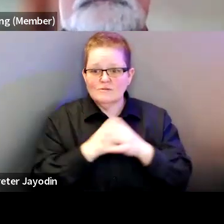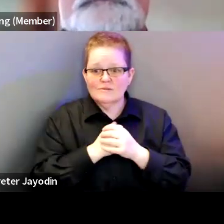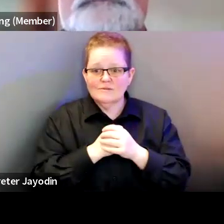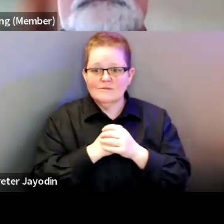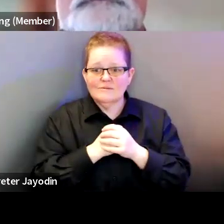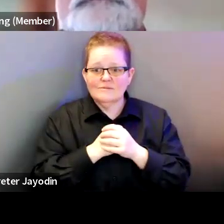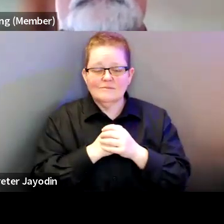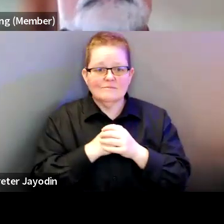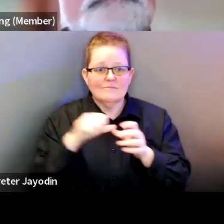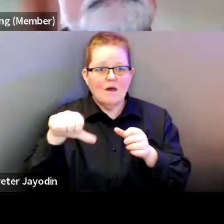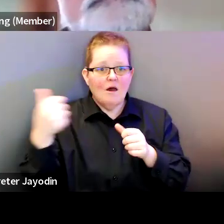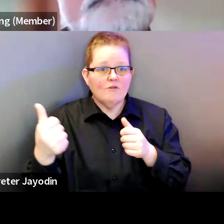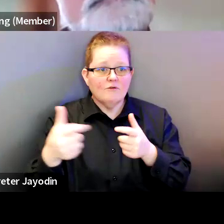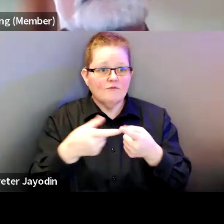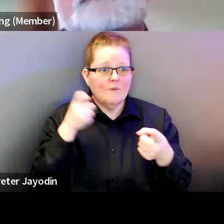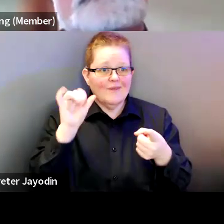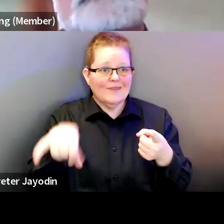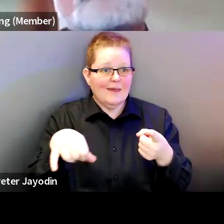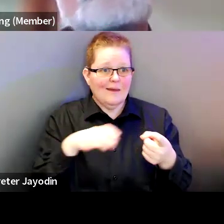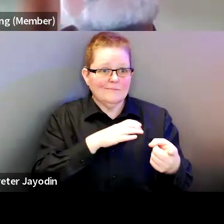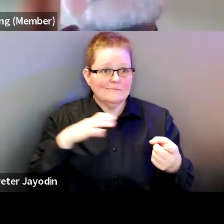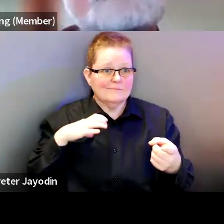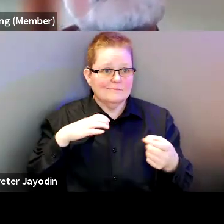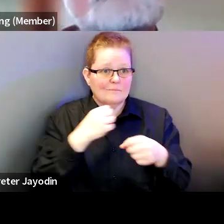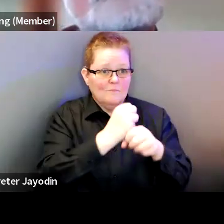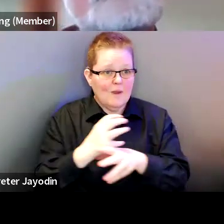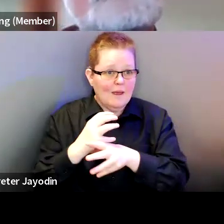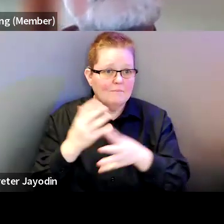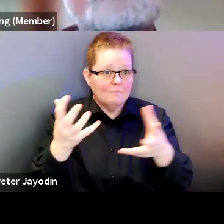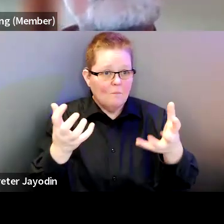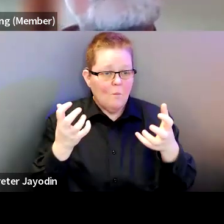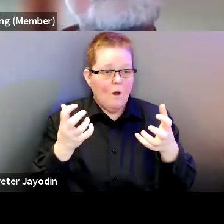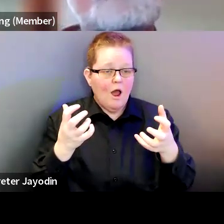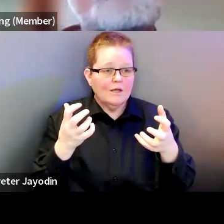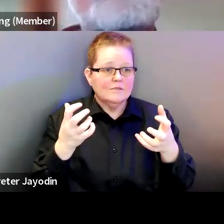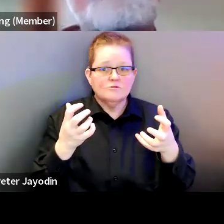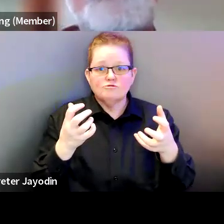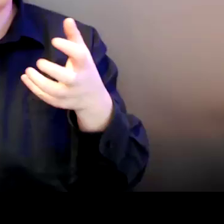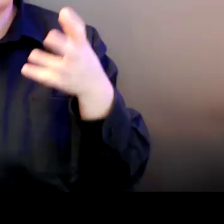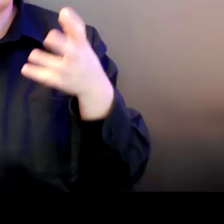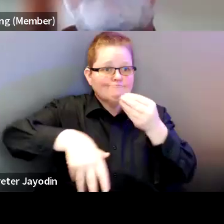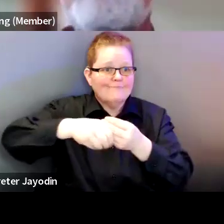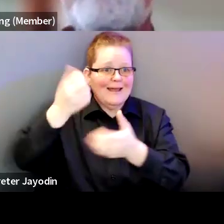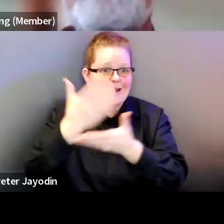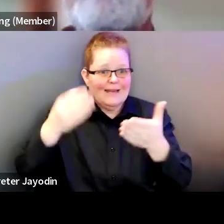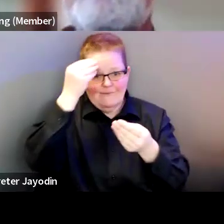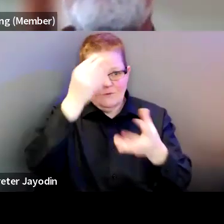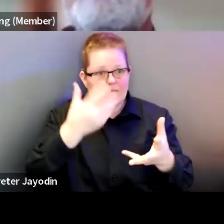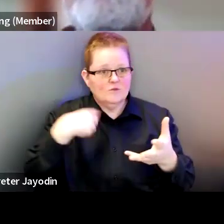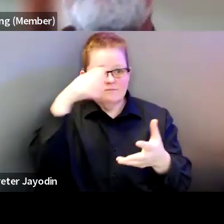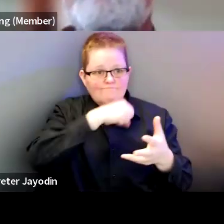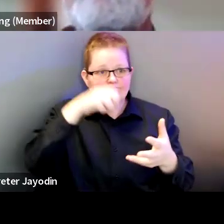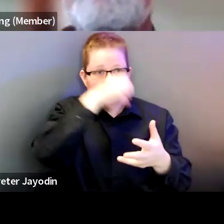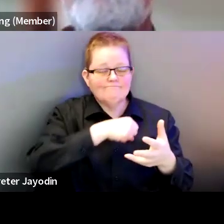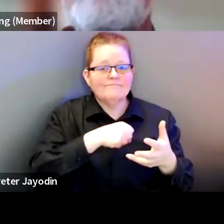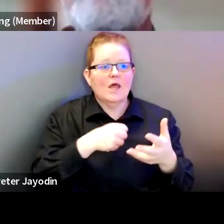if there are other folks from the preparatory meeting who want to raise things that may have not been included or to emphasize something differently, this is a great